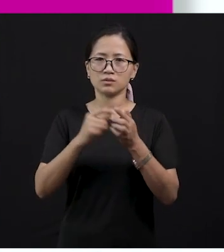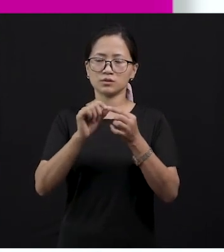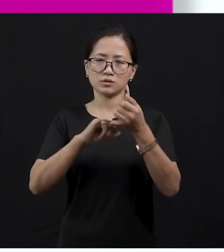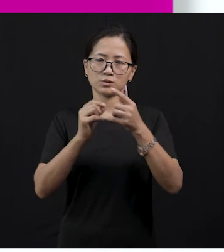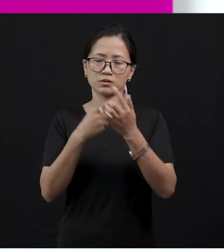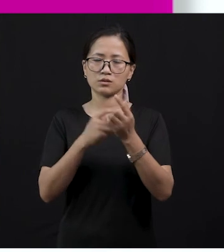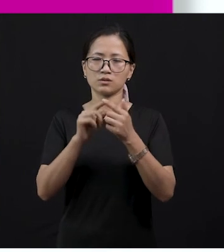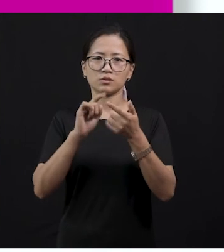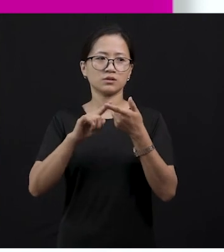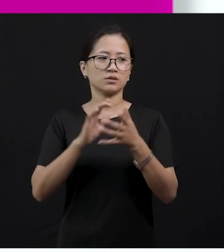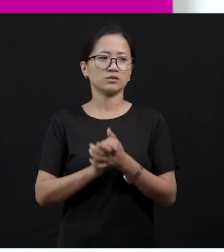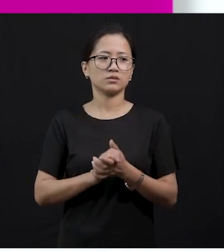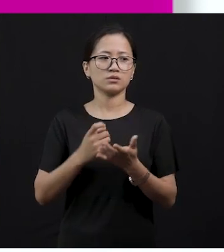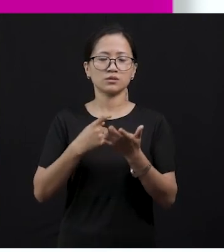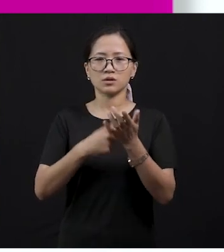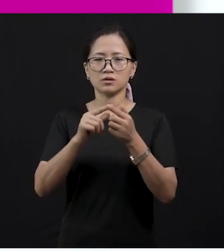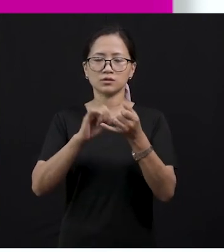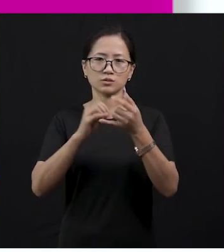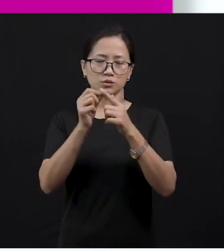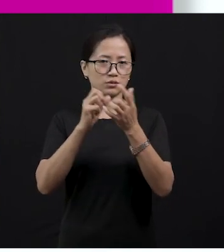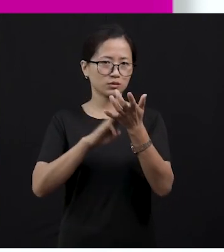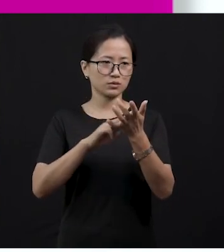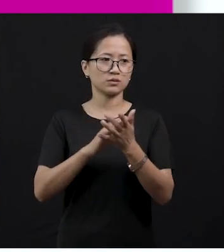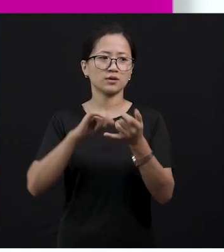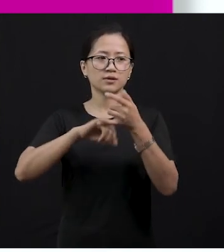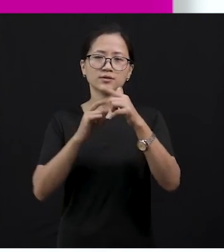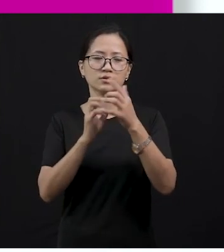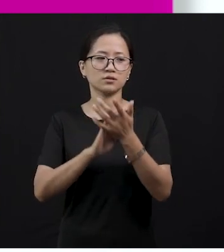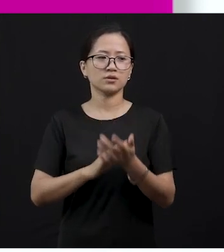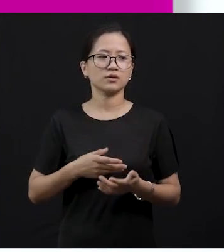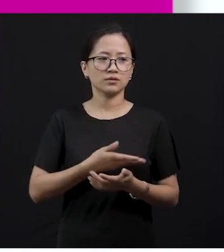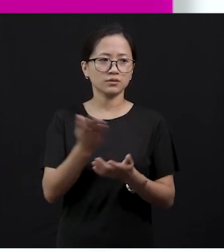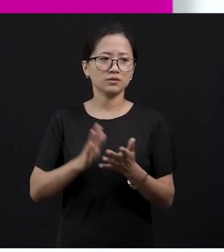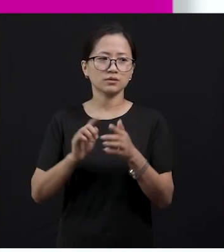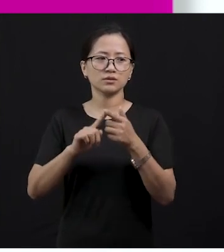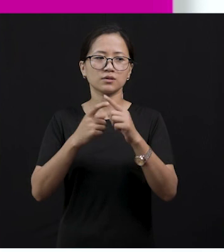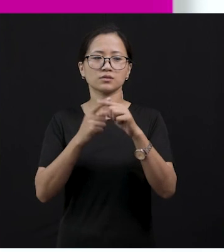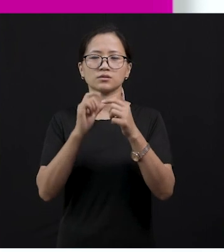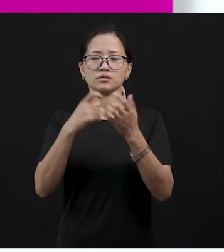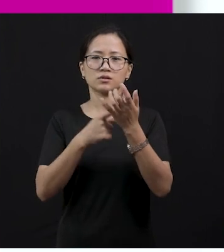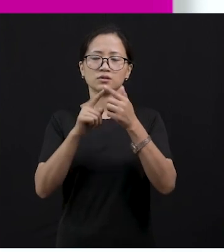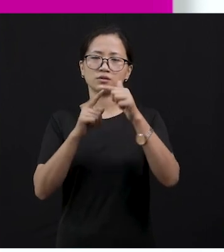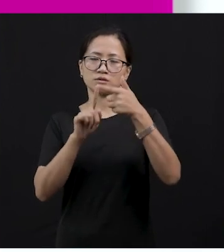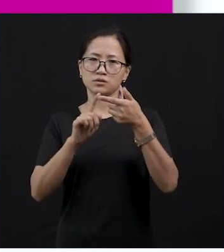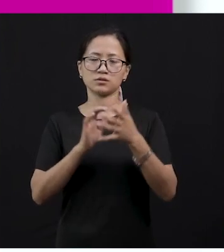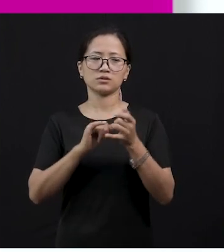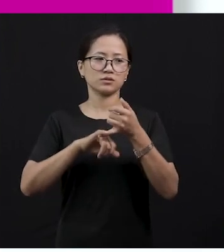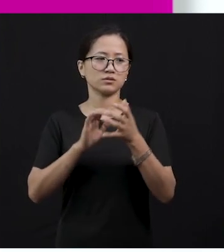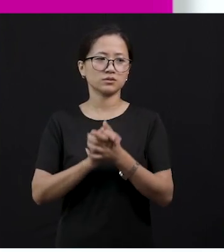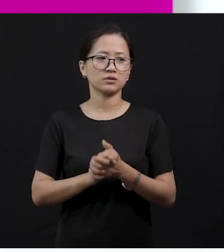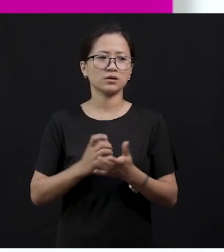respire, they respond to stimuli, they excrete, they reproduce,